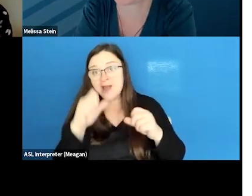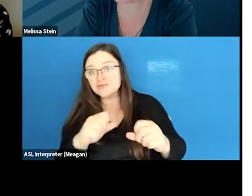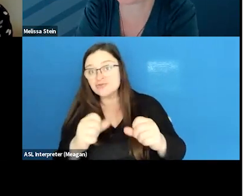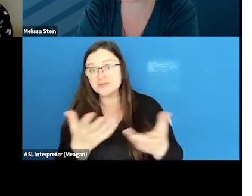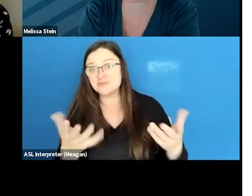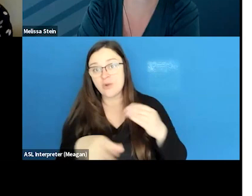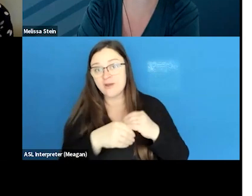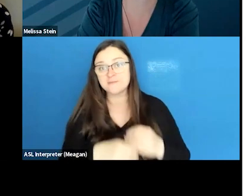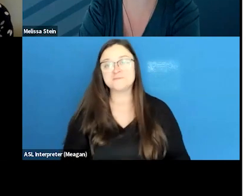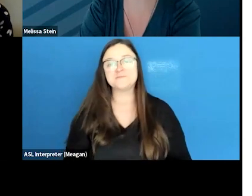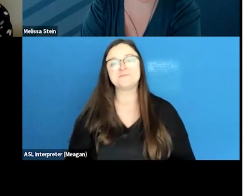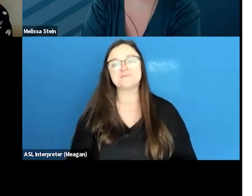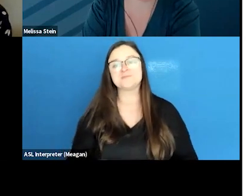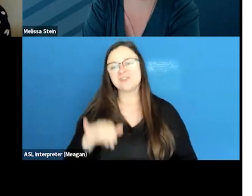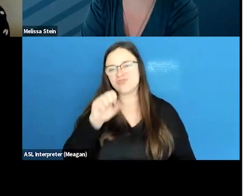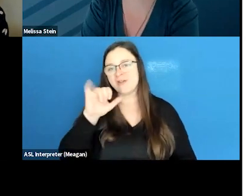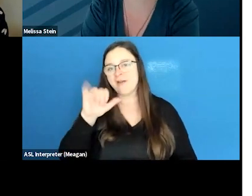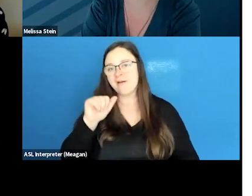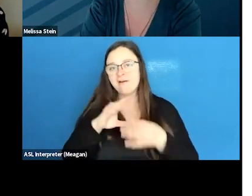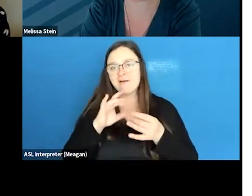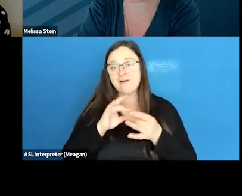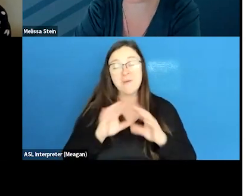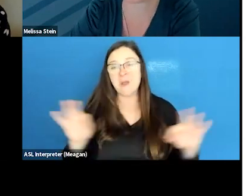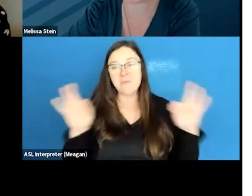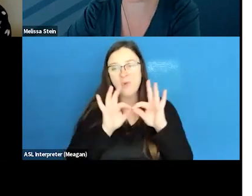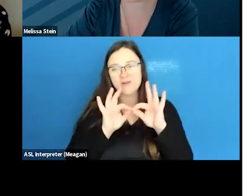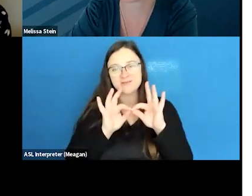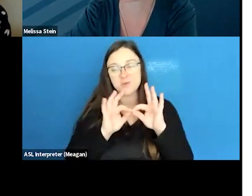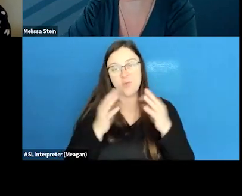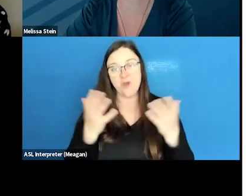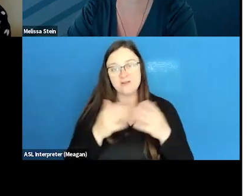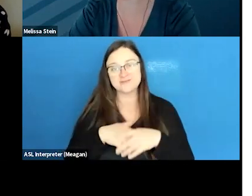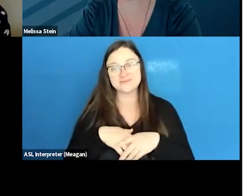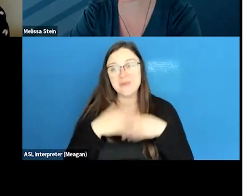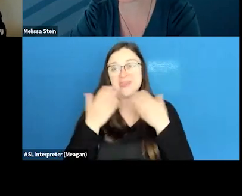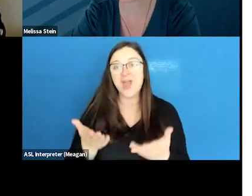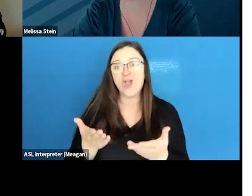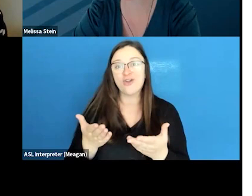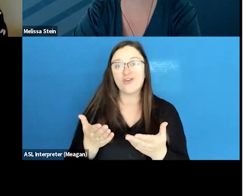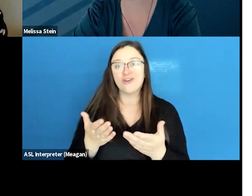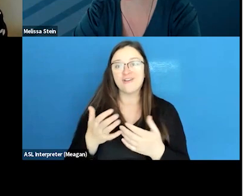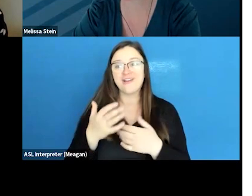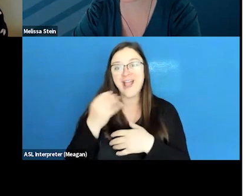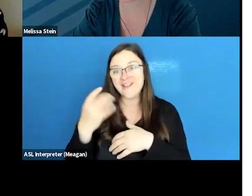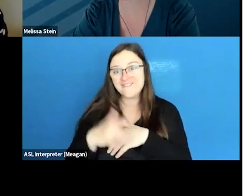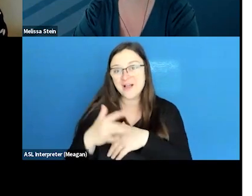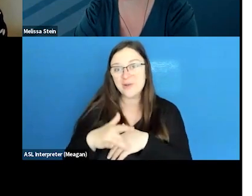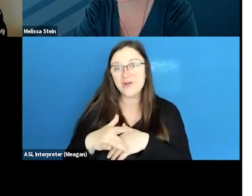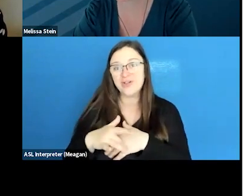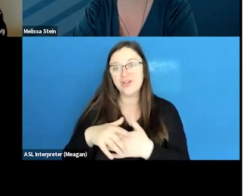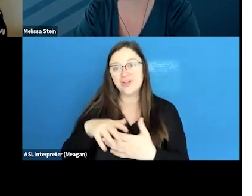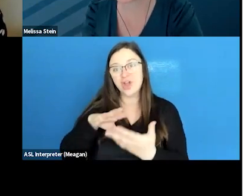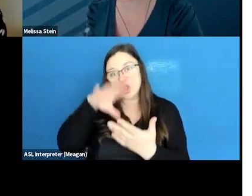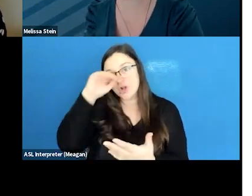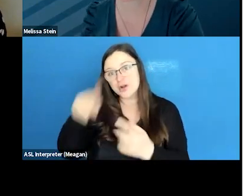or strategies? Just that, the important thing is to be there and available and get to know your